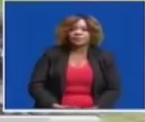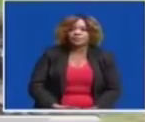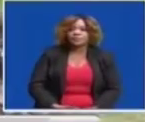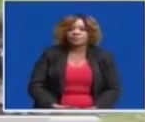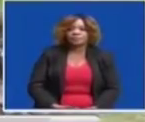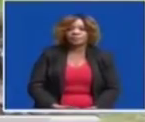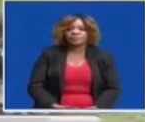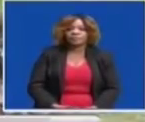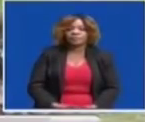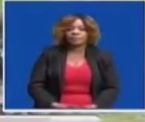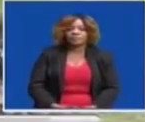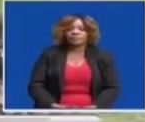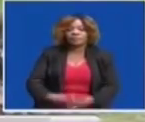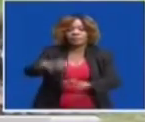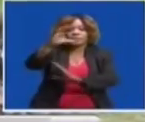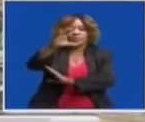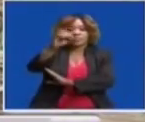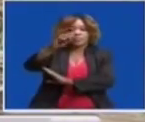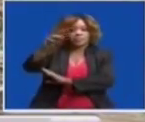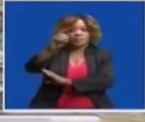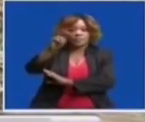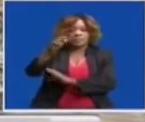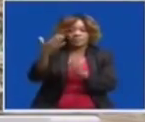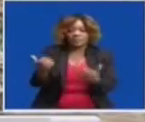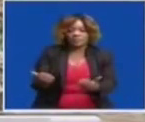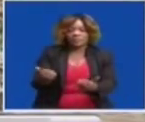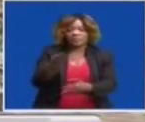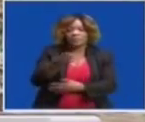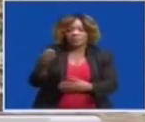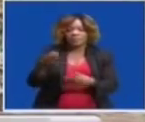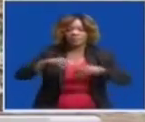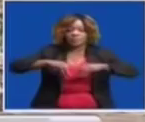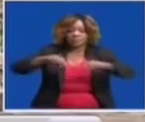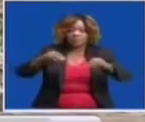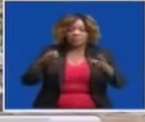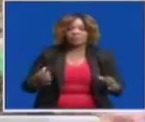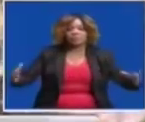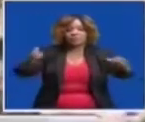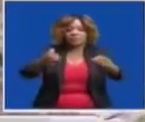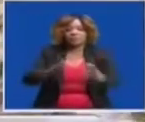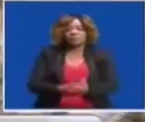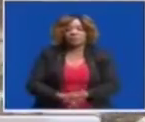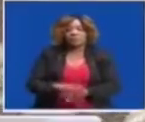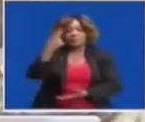This is a common scene in many communities. Garbage lying in areas that are not occupied.